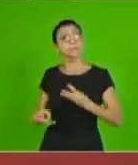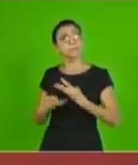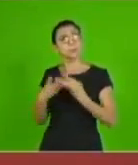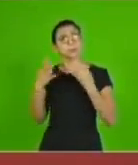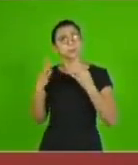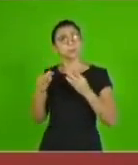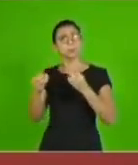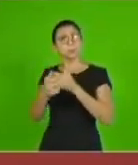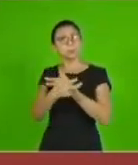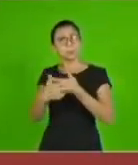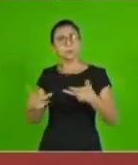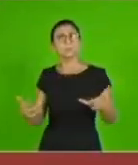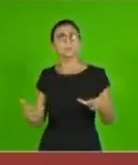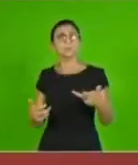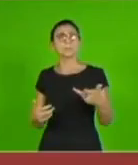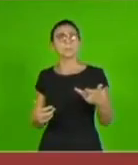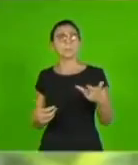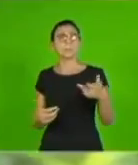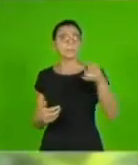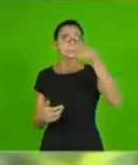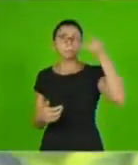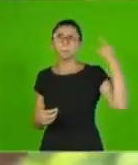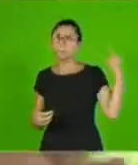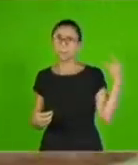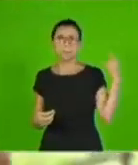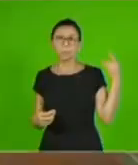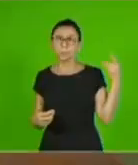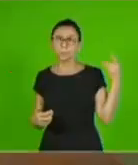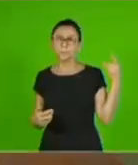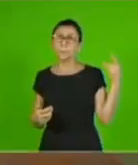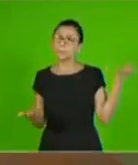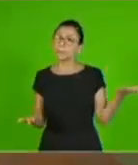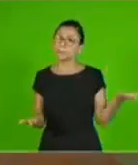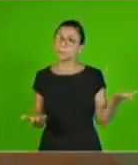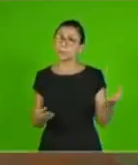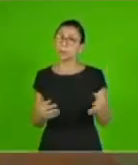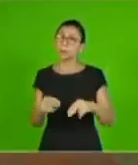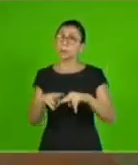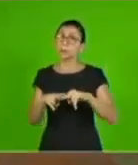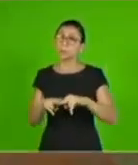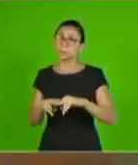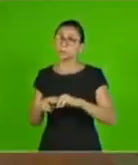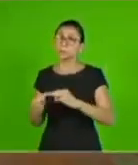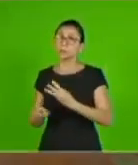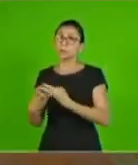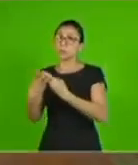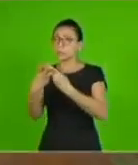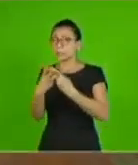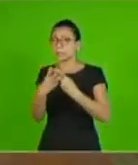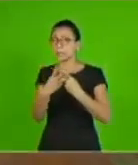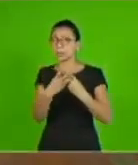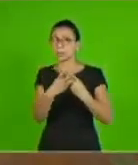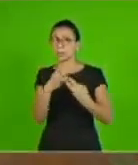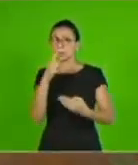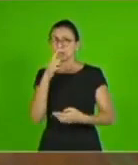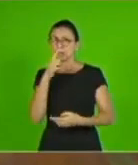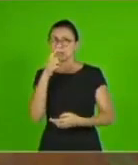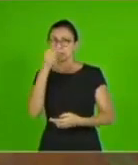this. They taught that everything, that things that mattered were things here on earth.